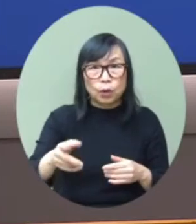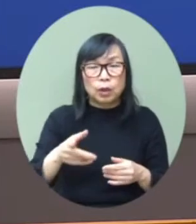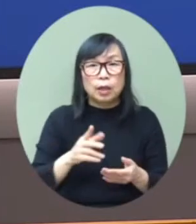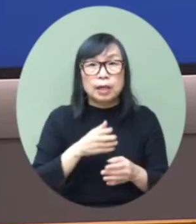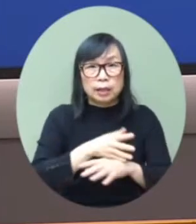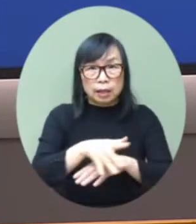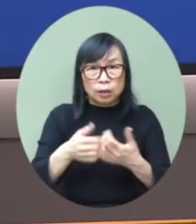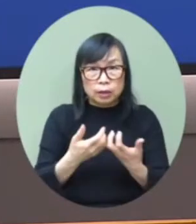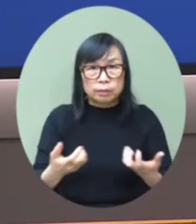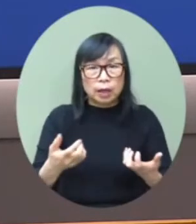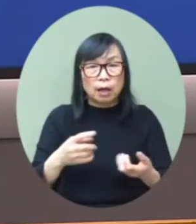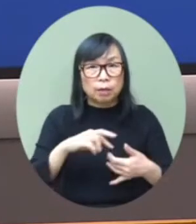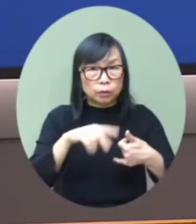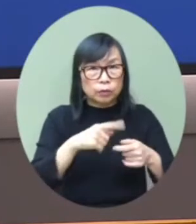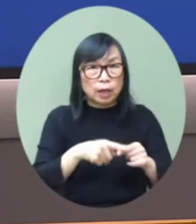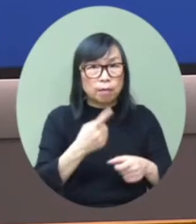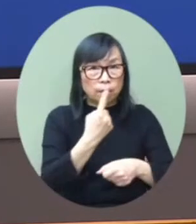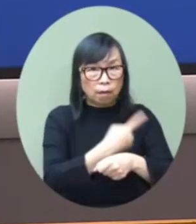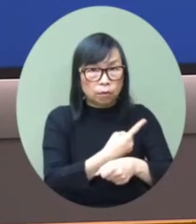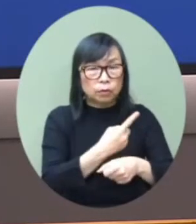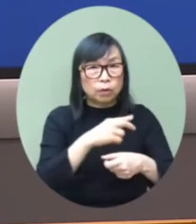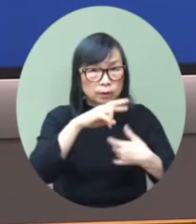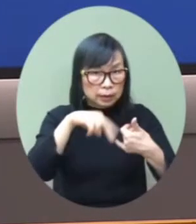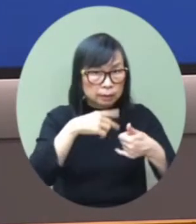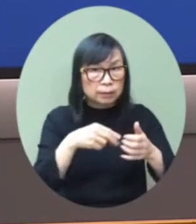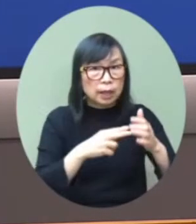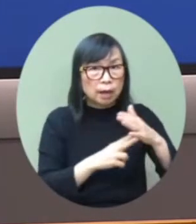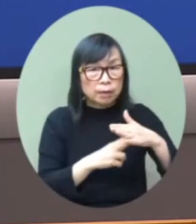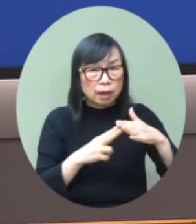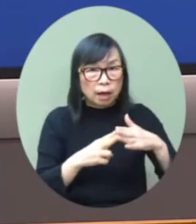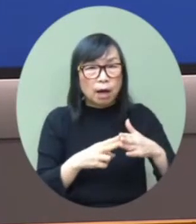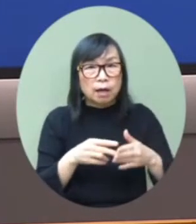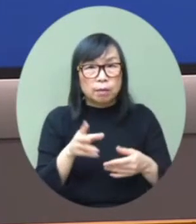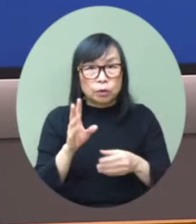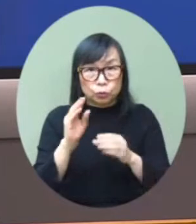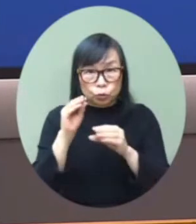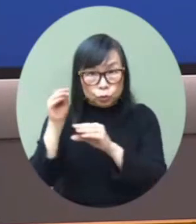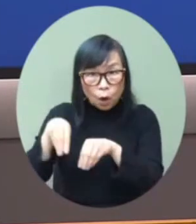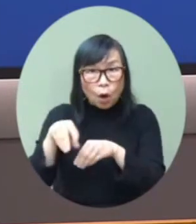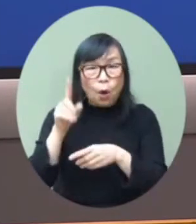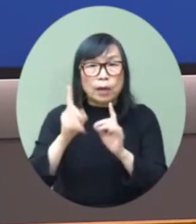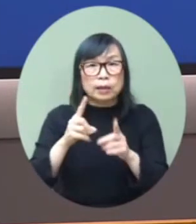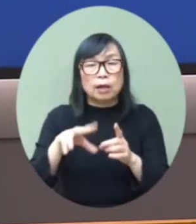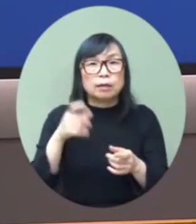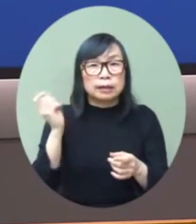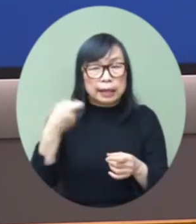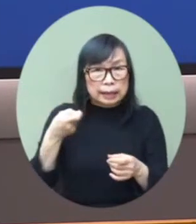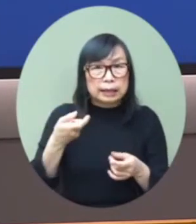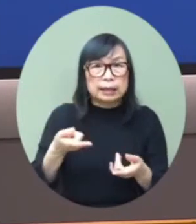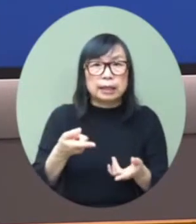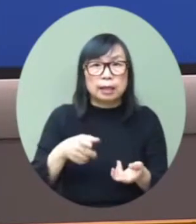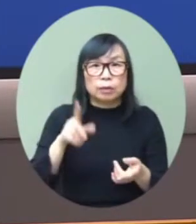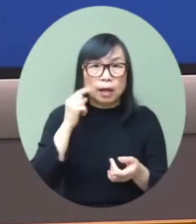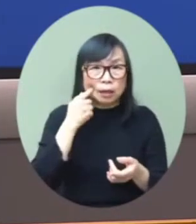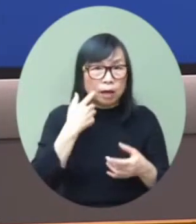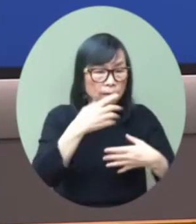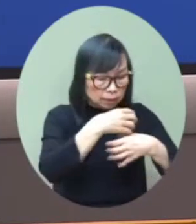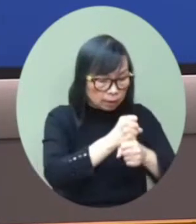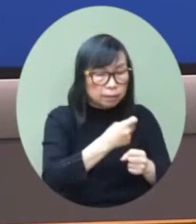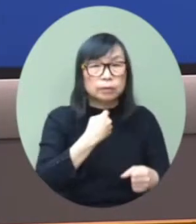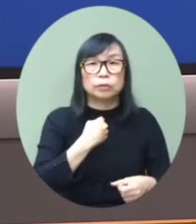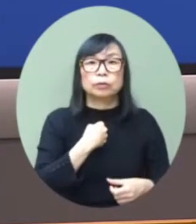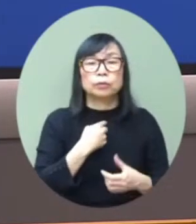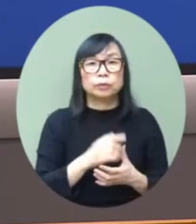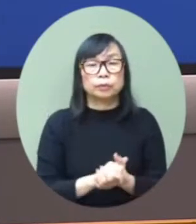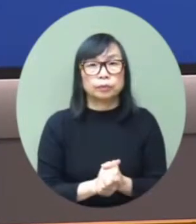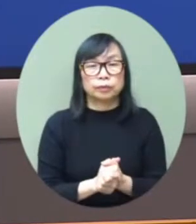Those who are under CTNs will have to go to community testing centers, mobile testing centers,